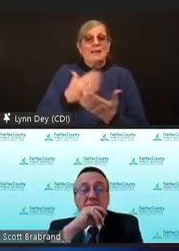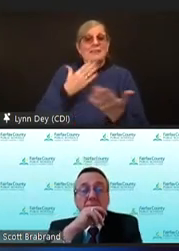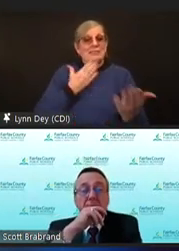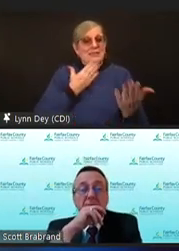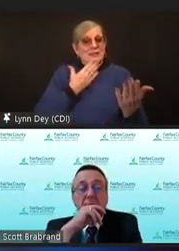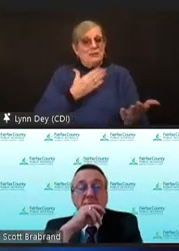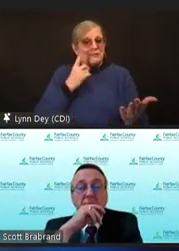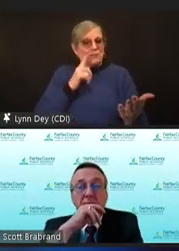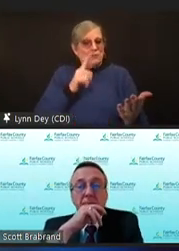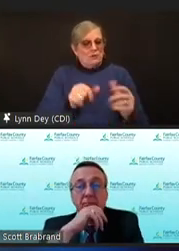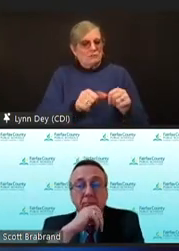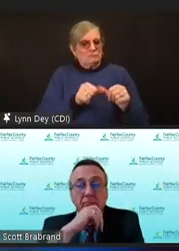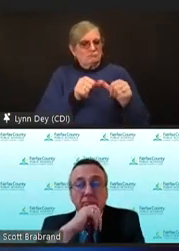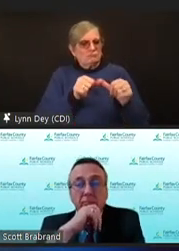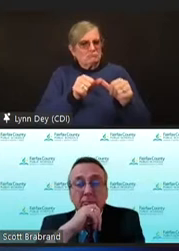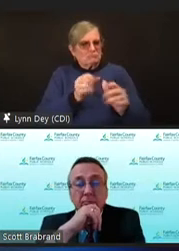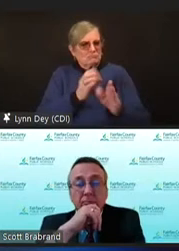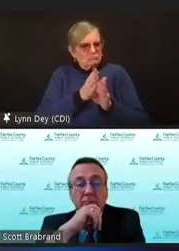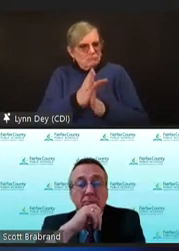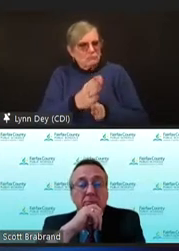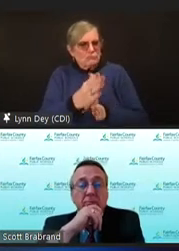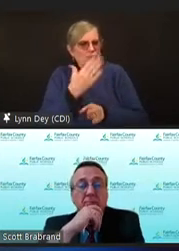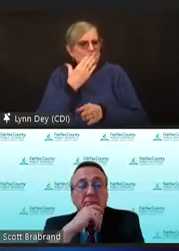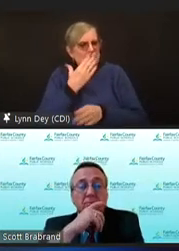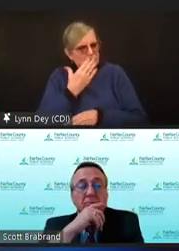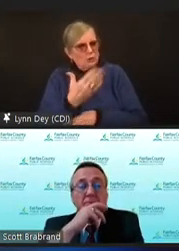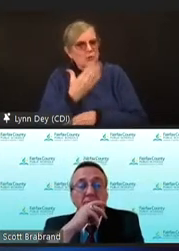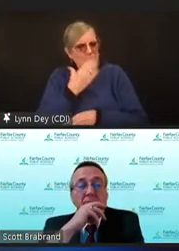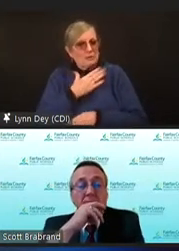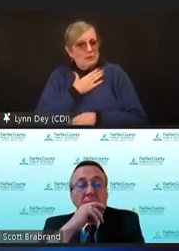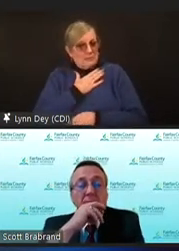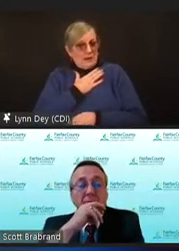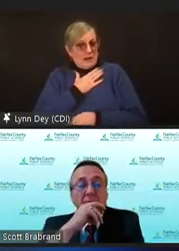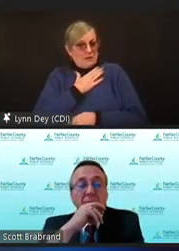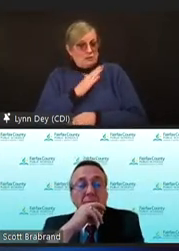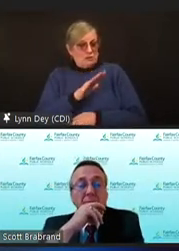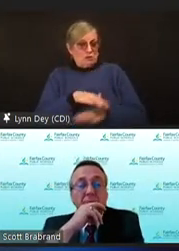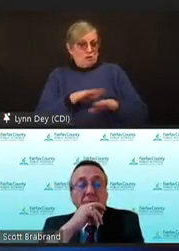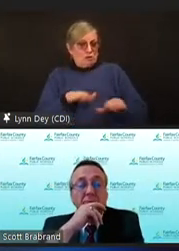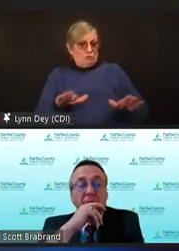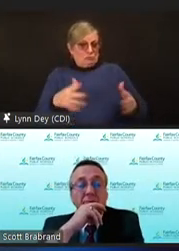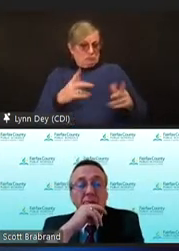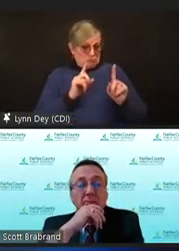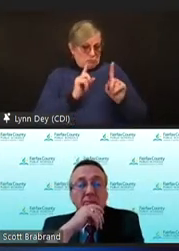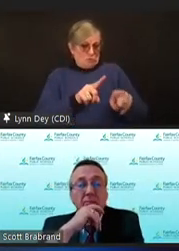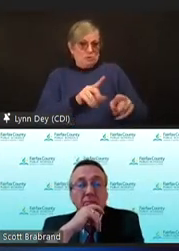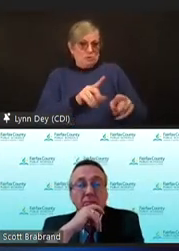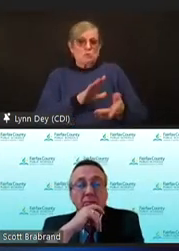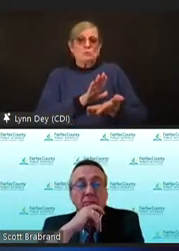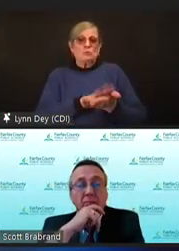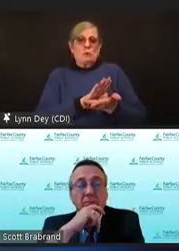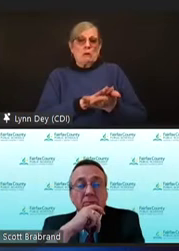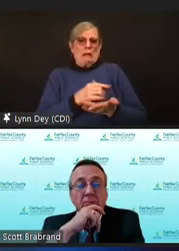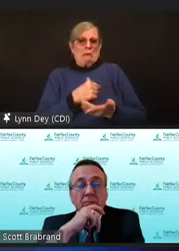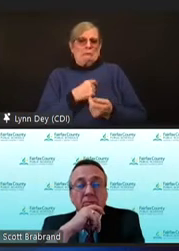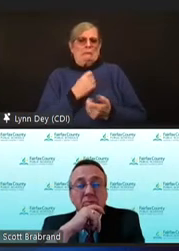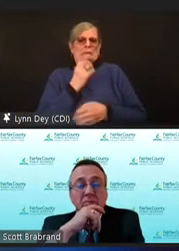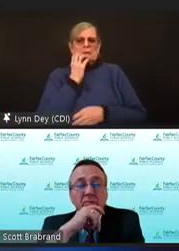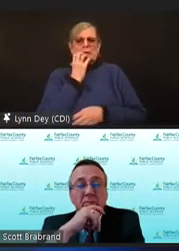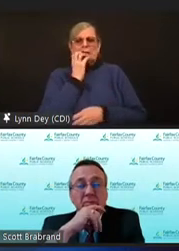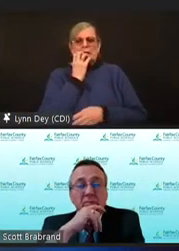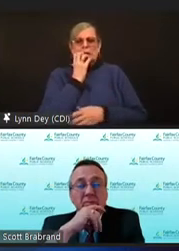course. I have a child in the school system, and I've been really worried about her going into the